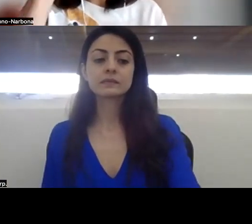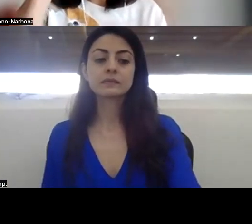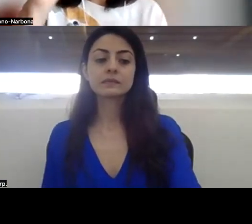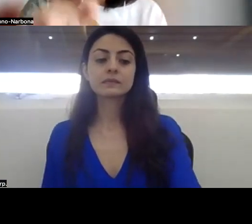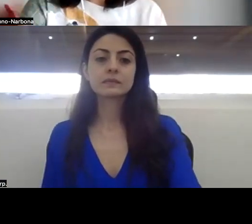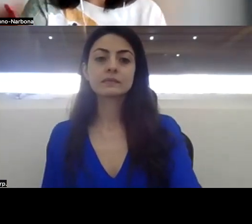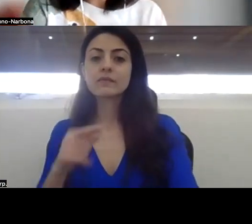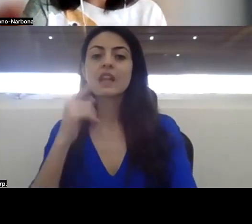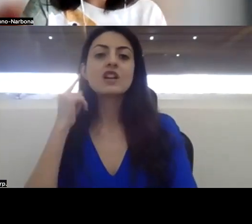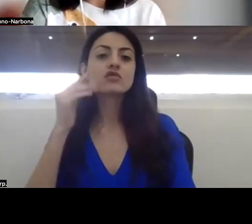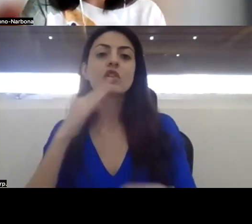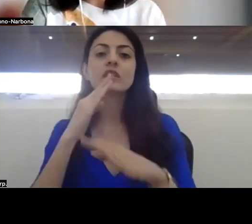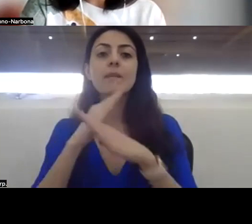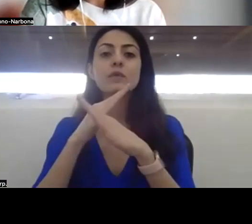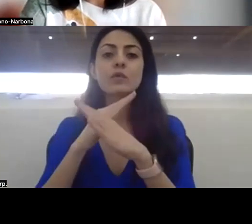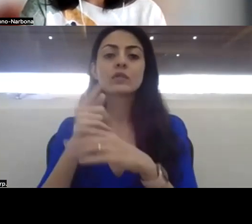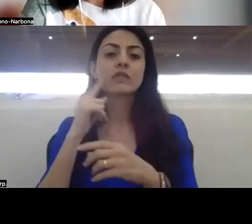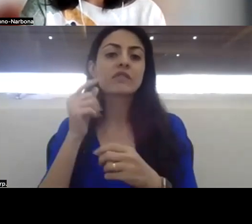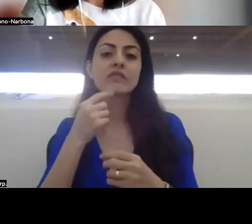You are muted, Mohammed.